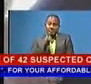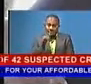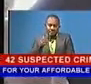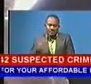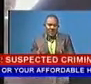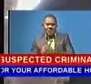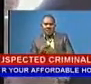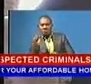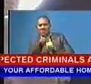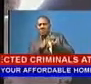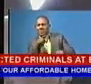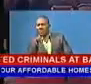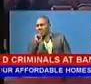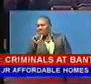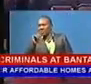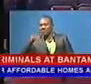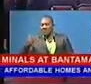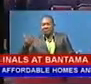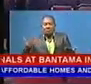up in cross-examination.